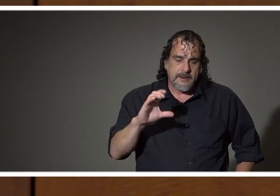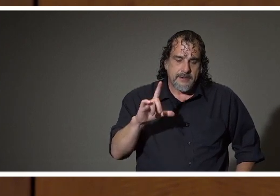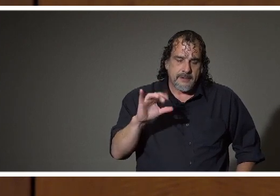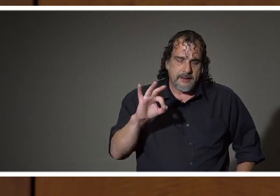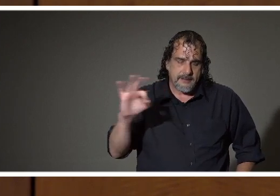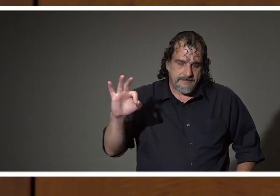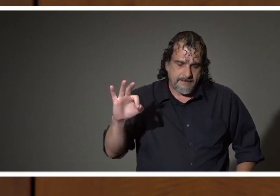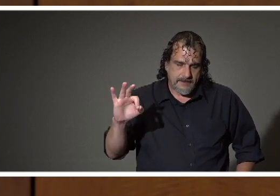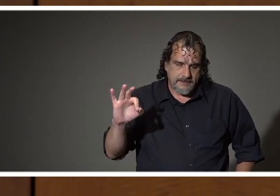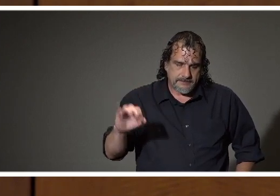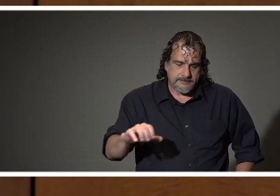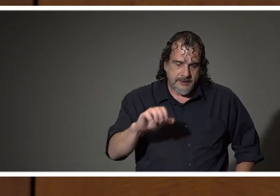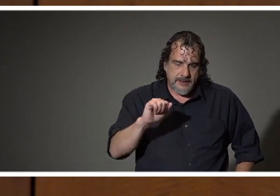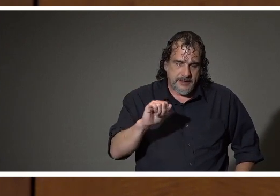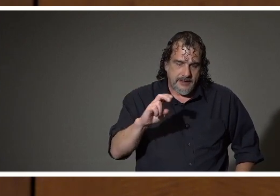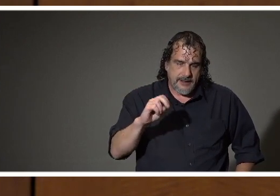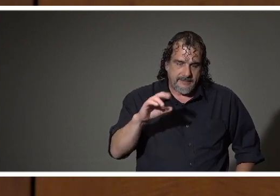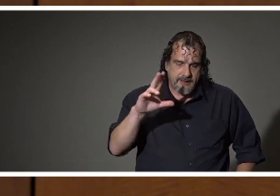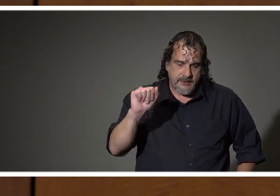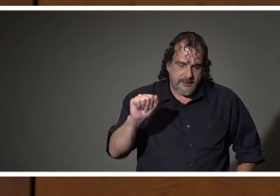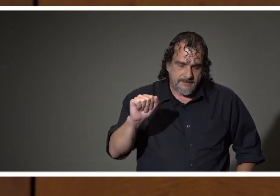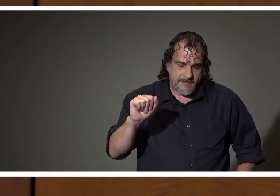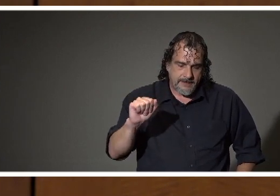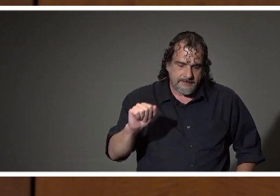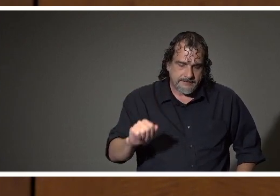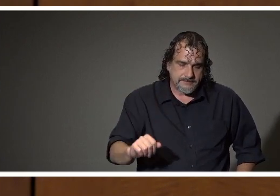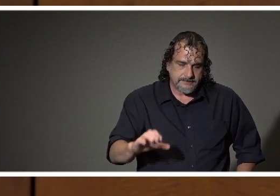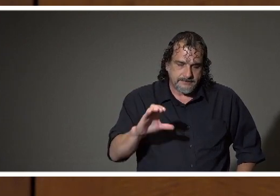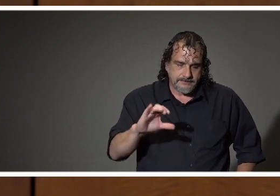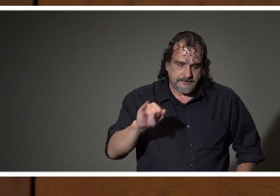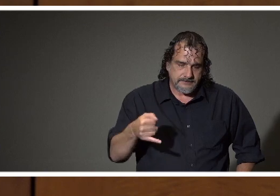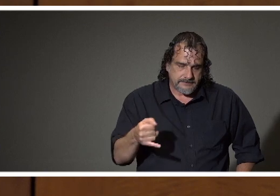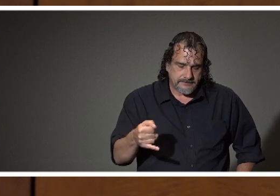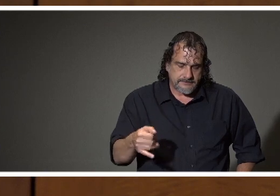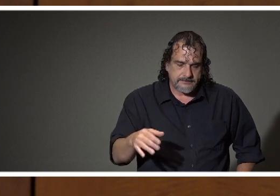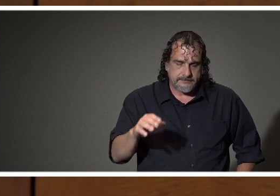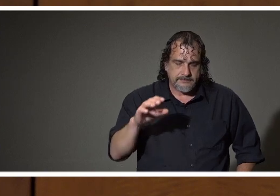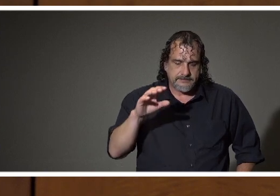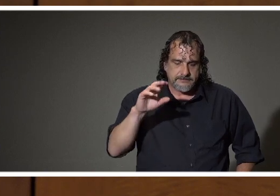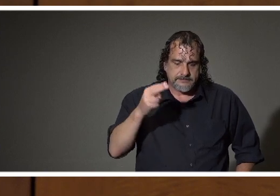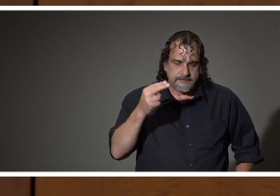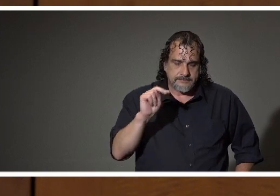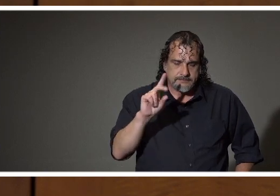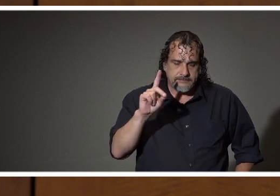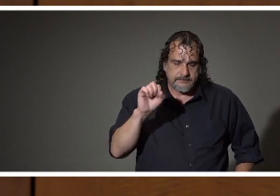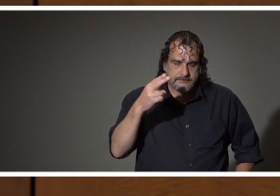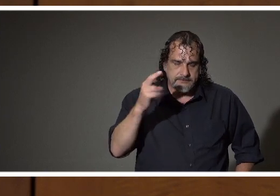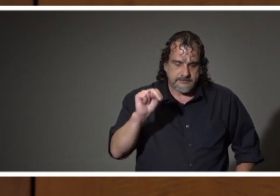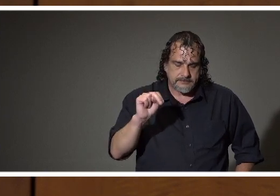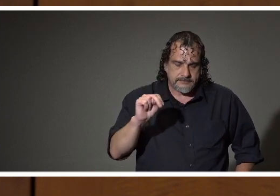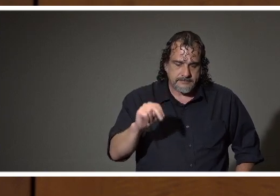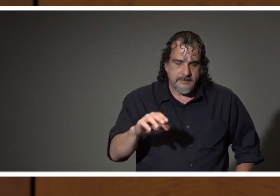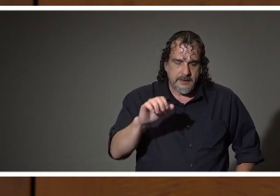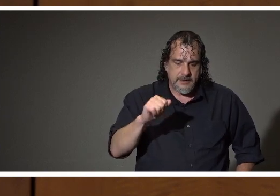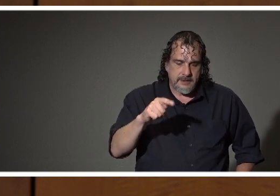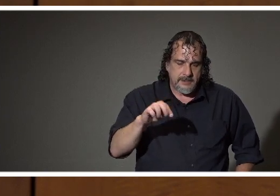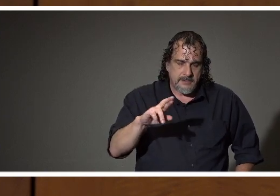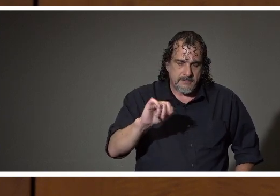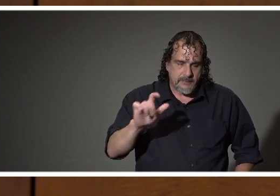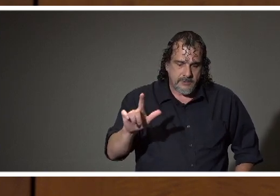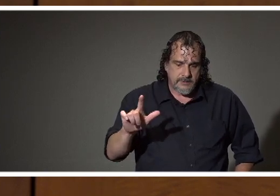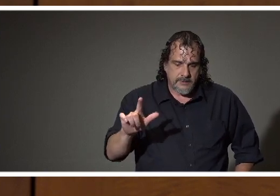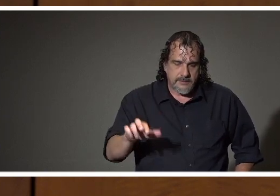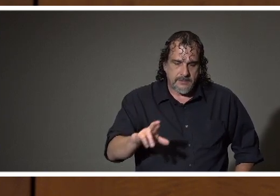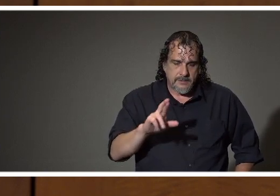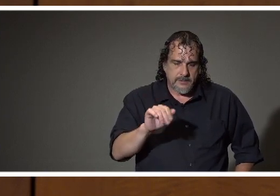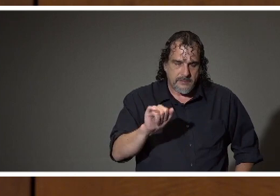Happy birthday, Ava Meadows, CJ Agee. Happy number 5 to Hudson Kurtz and to April Renee Odom,